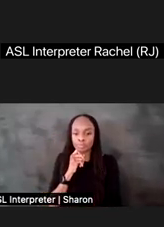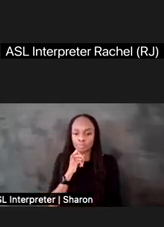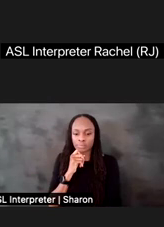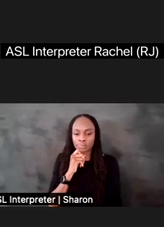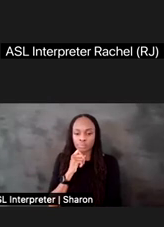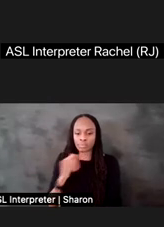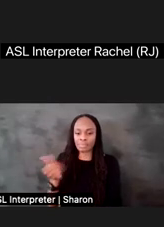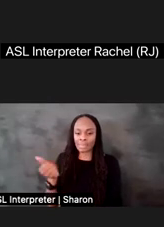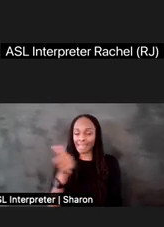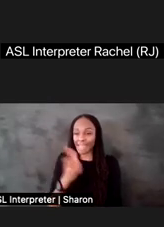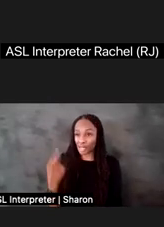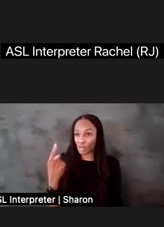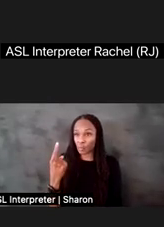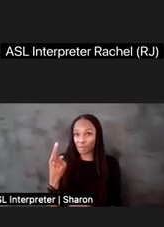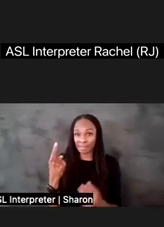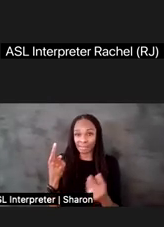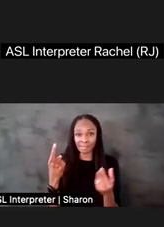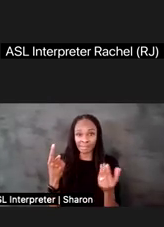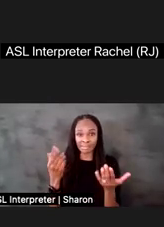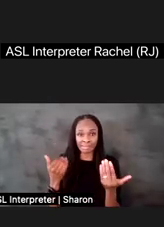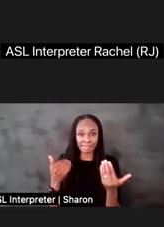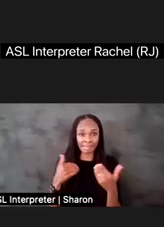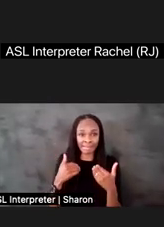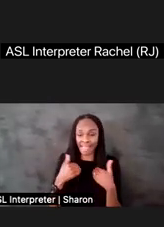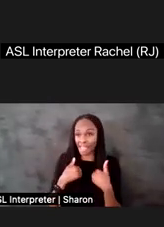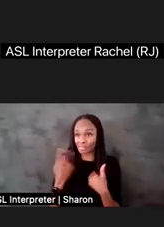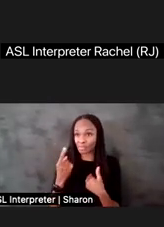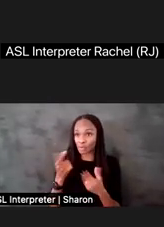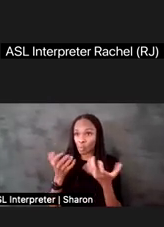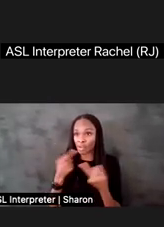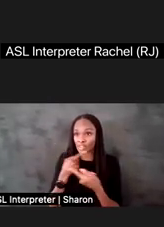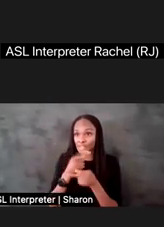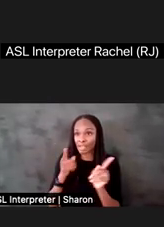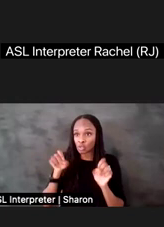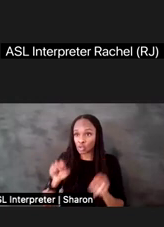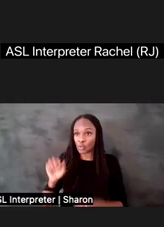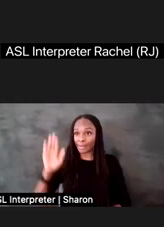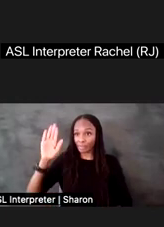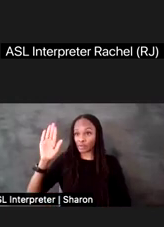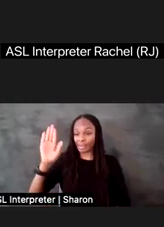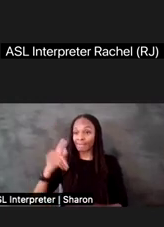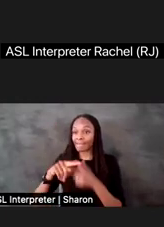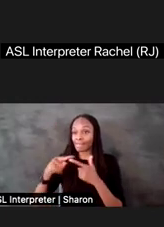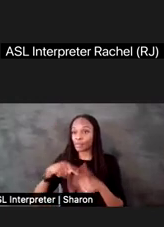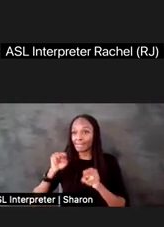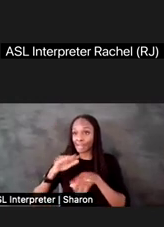Anybody have something to announce? And do you see how you can raise your hand so we can call on you?